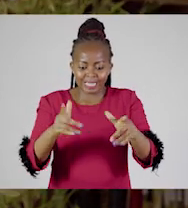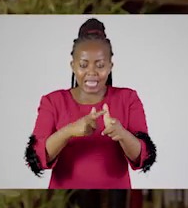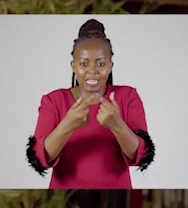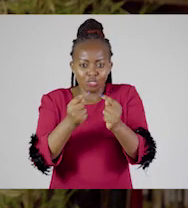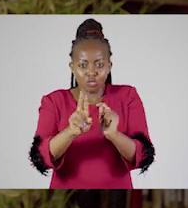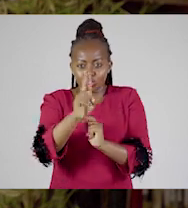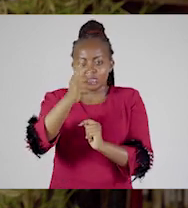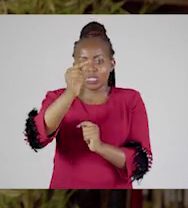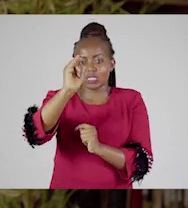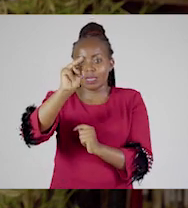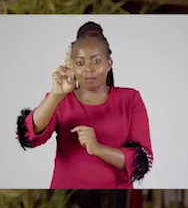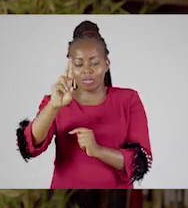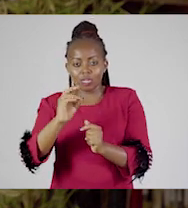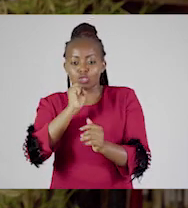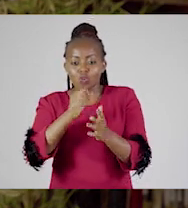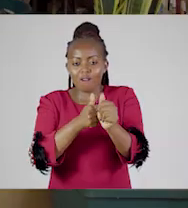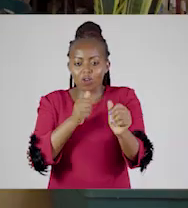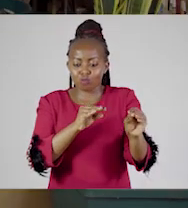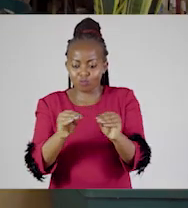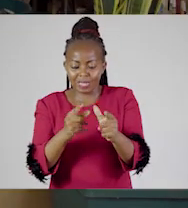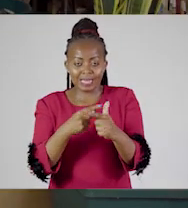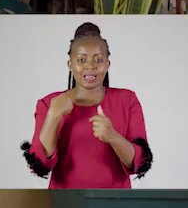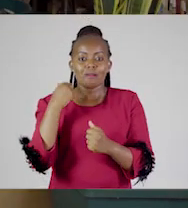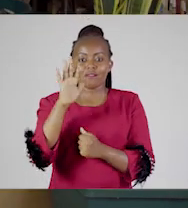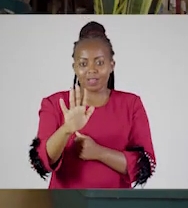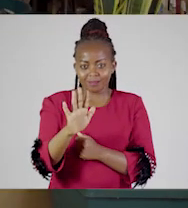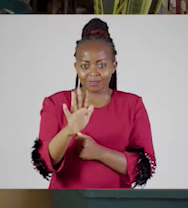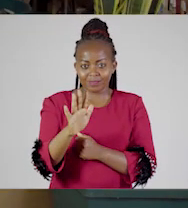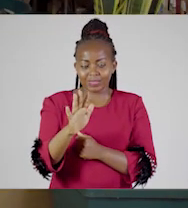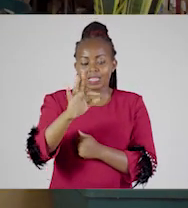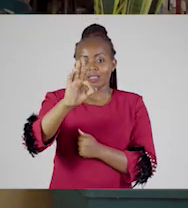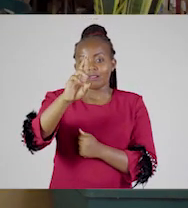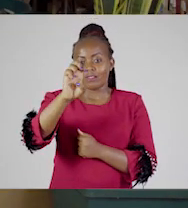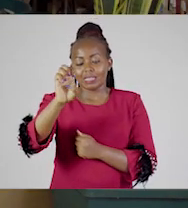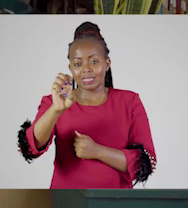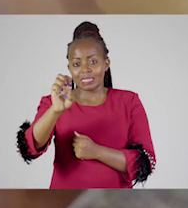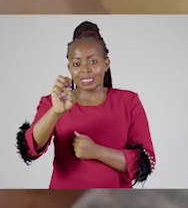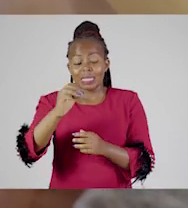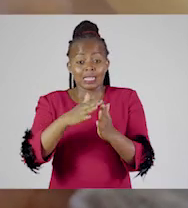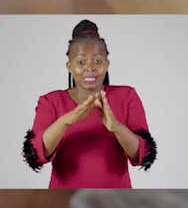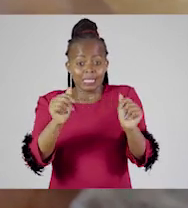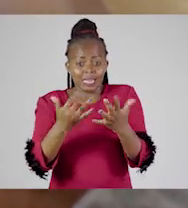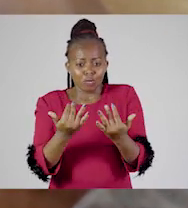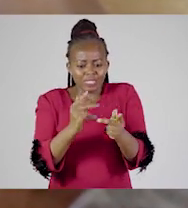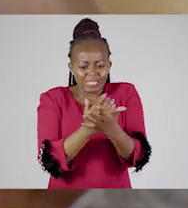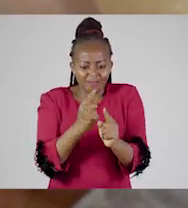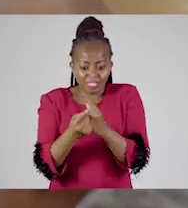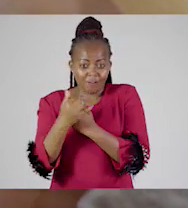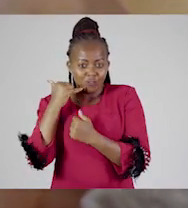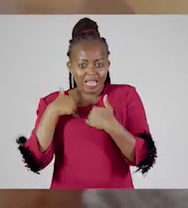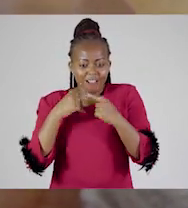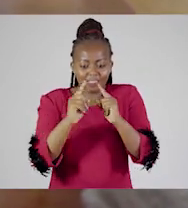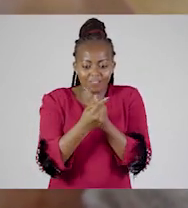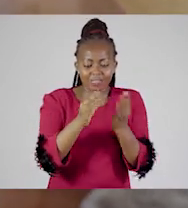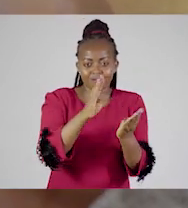reduce the blur and the possibility of movement. So the fifth thing is the file size. Now, different devices have different quality settings,